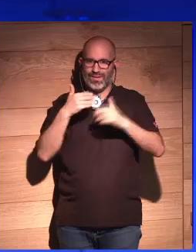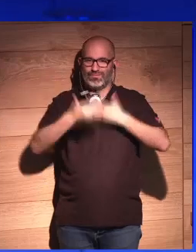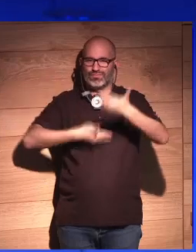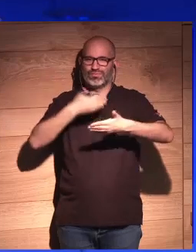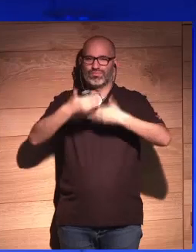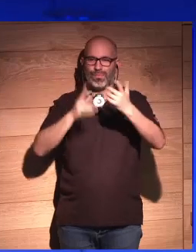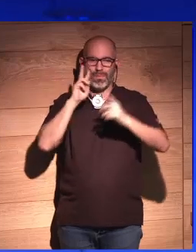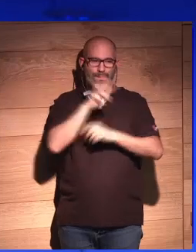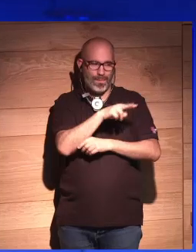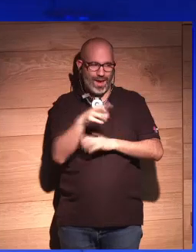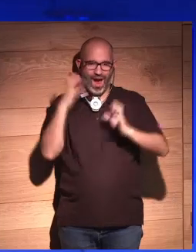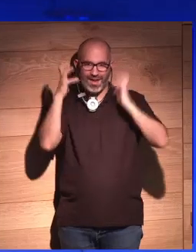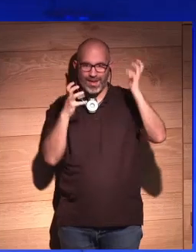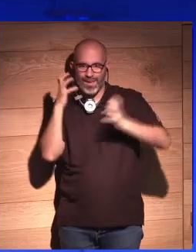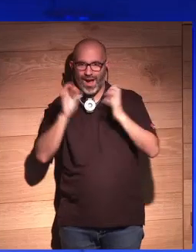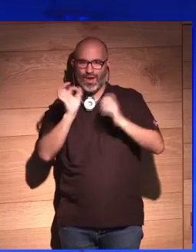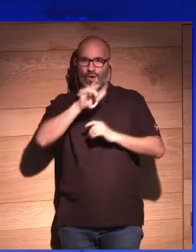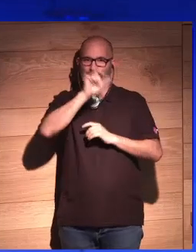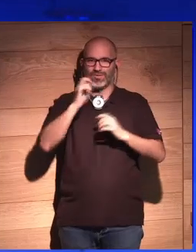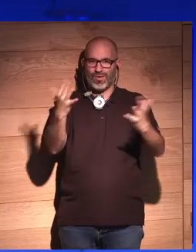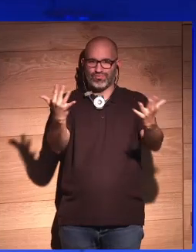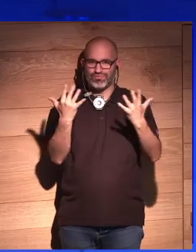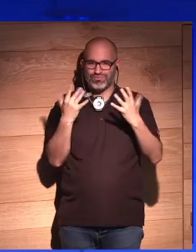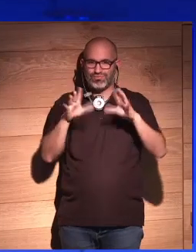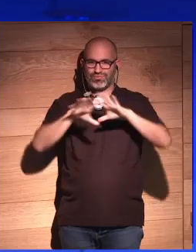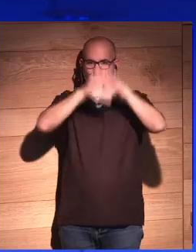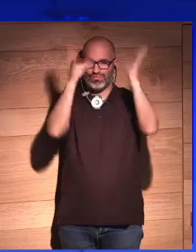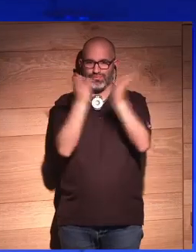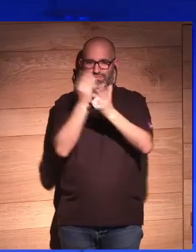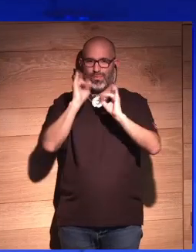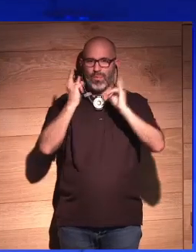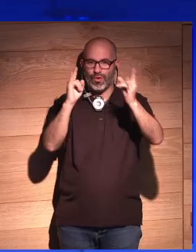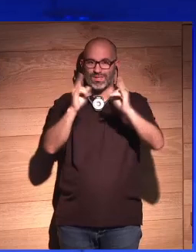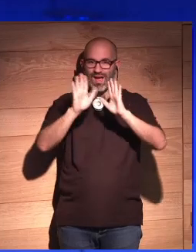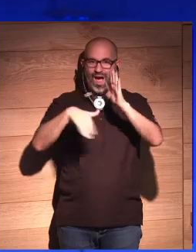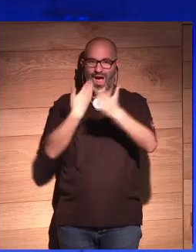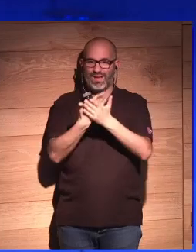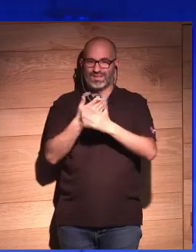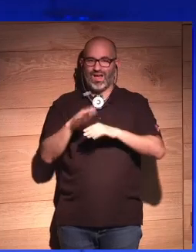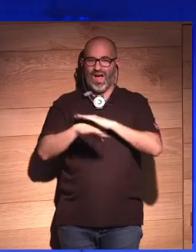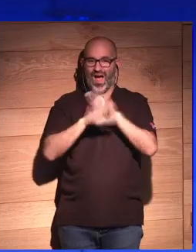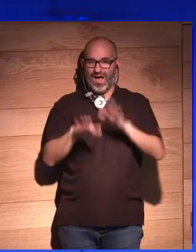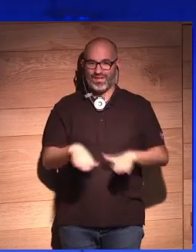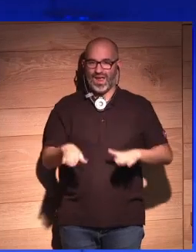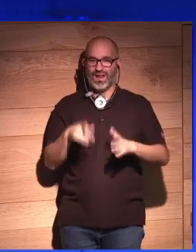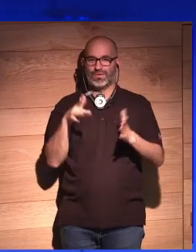to join, and as it becomes developed and as it becomes destroyed. And you feel